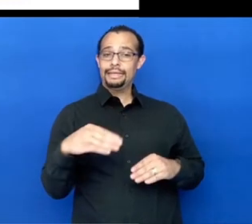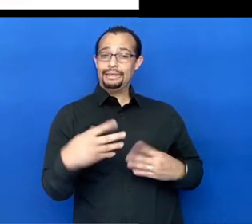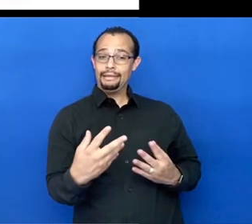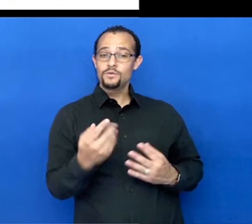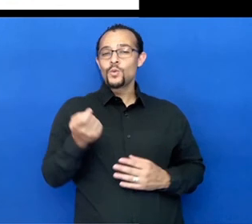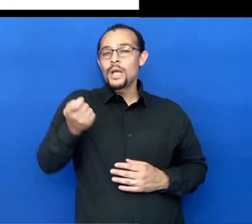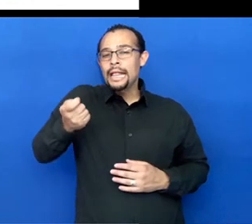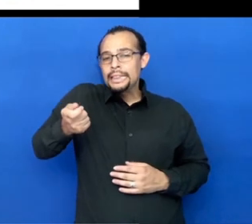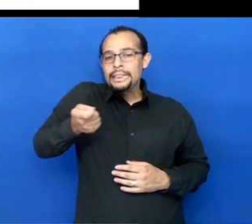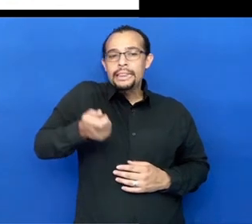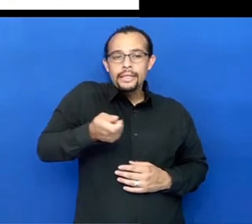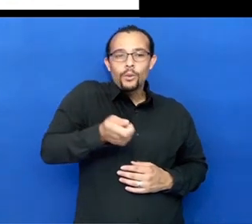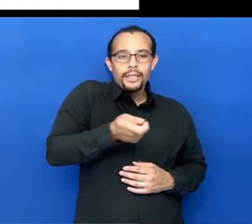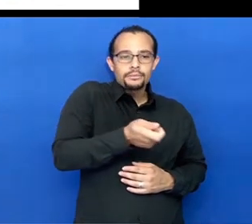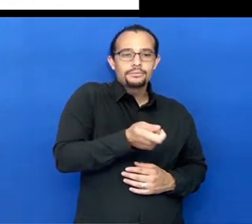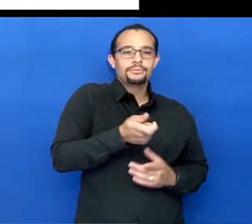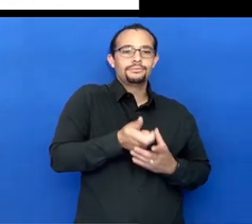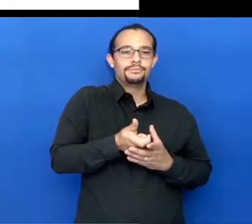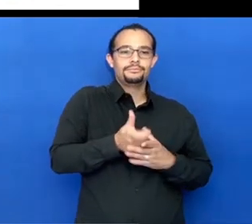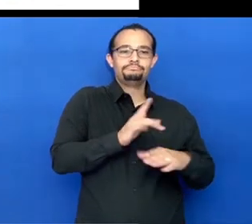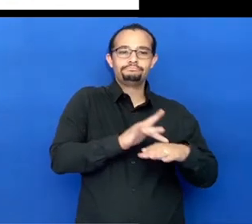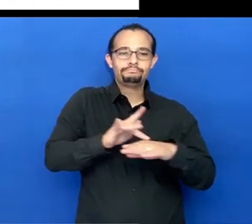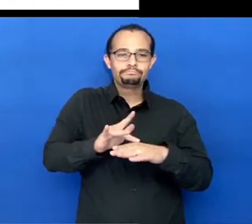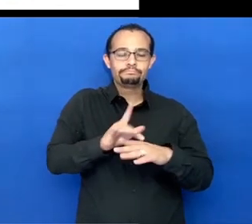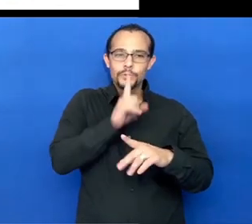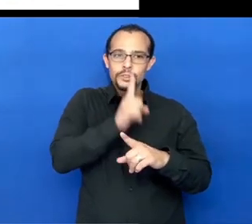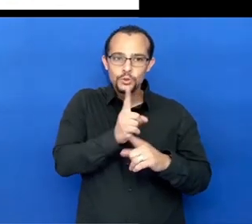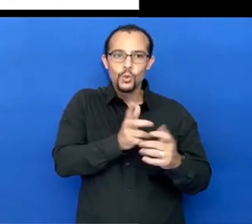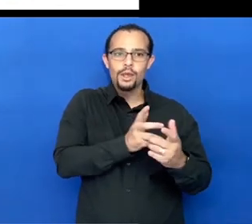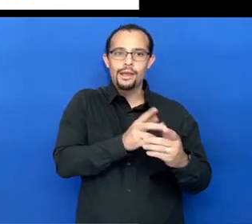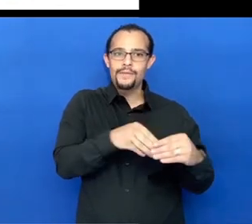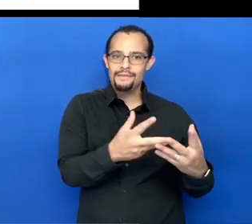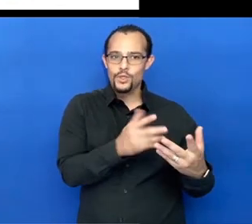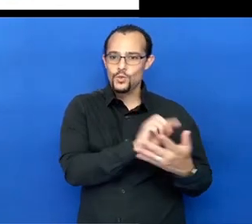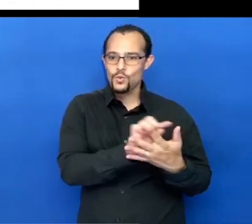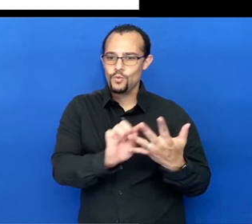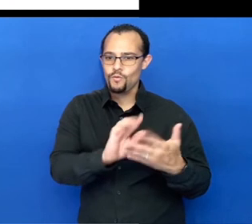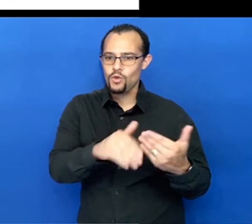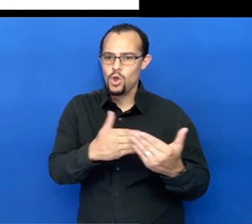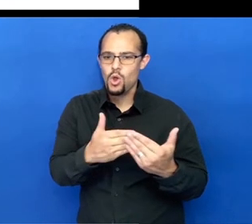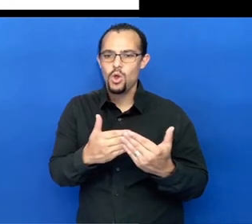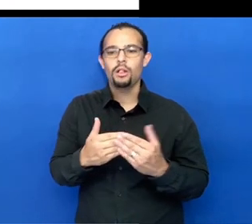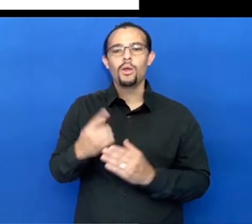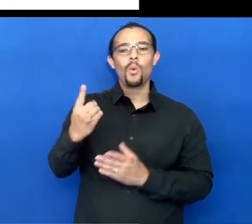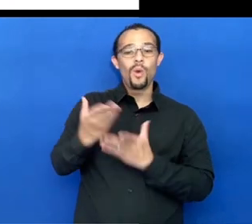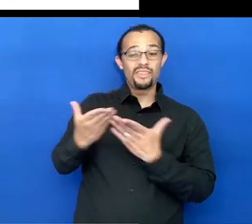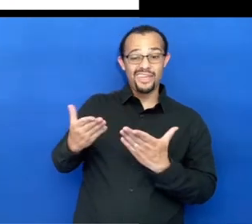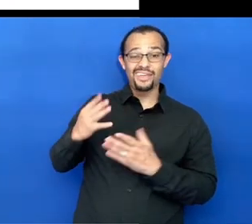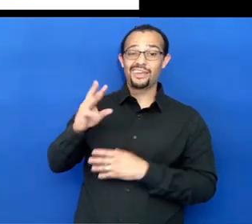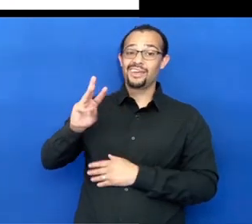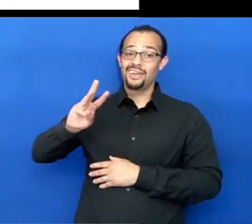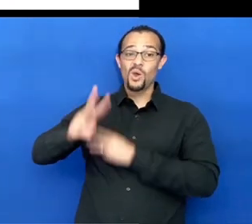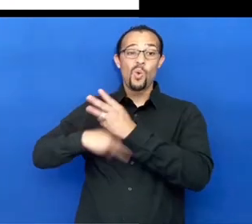Again, we want to ensure that there was a little bit of something for everyone. So